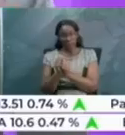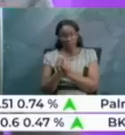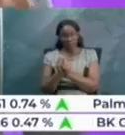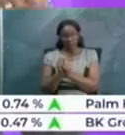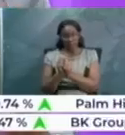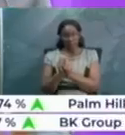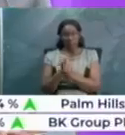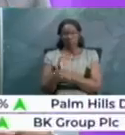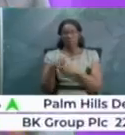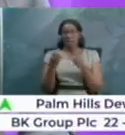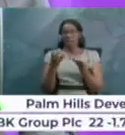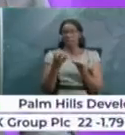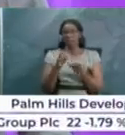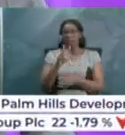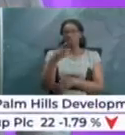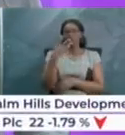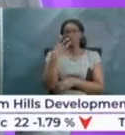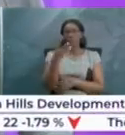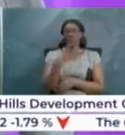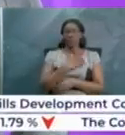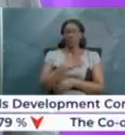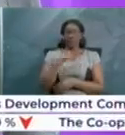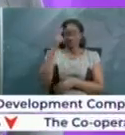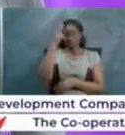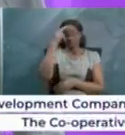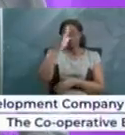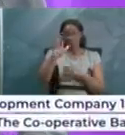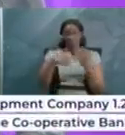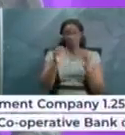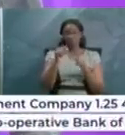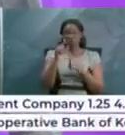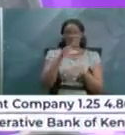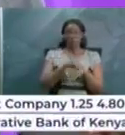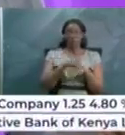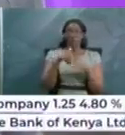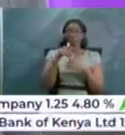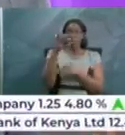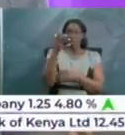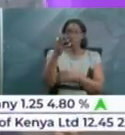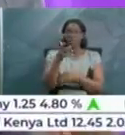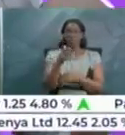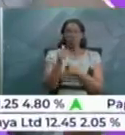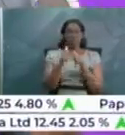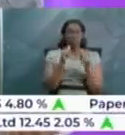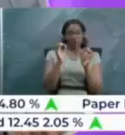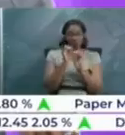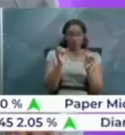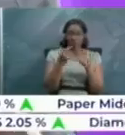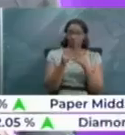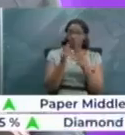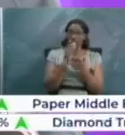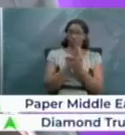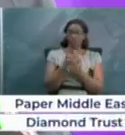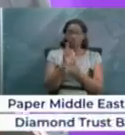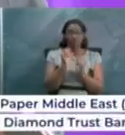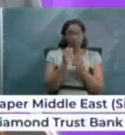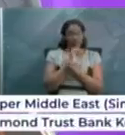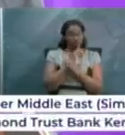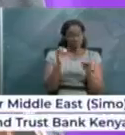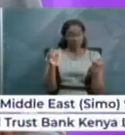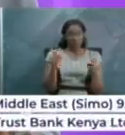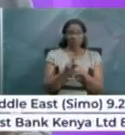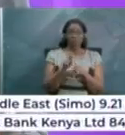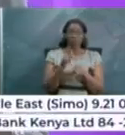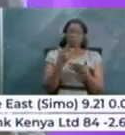for the price of 2,400. Please remember, all this you can get out there. We don't refuse it, but then it means you want to be safe, and you'll get it